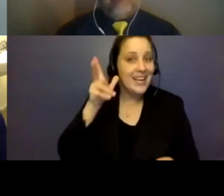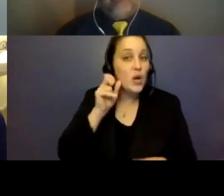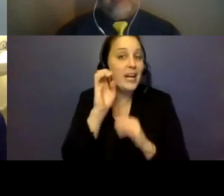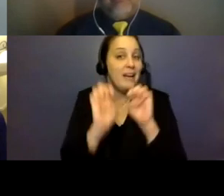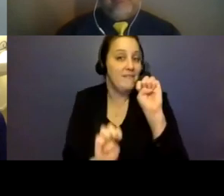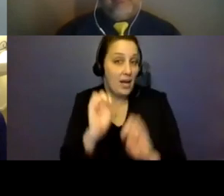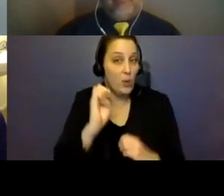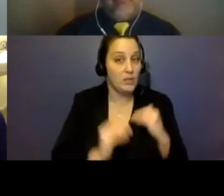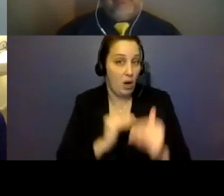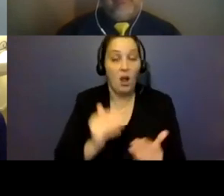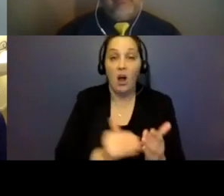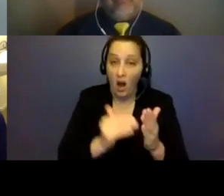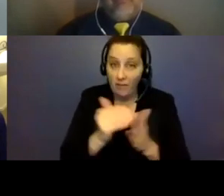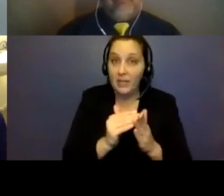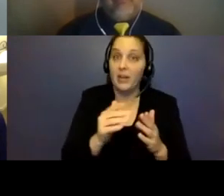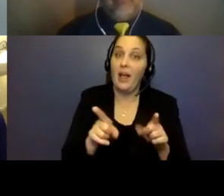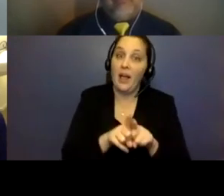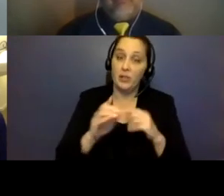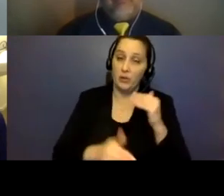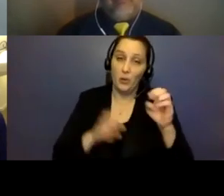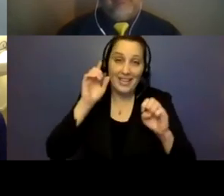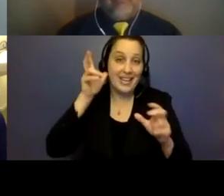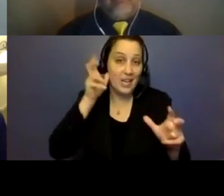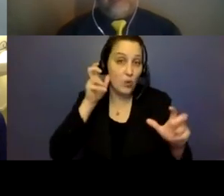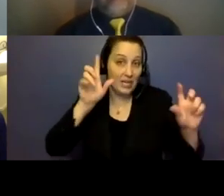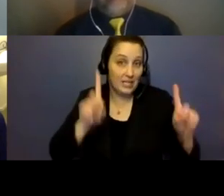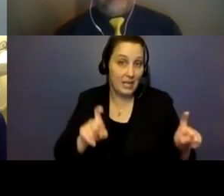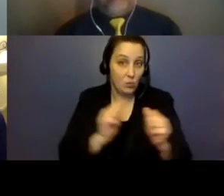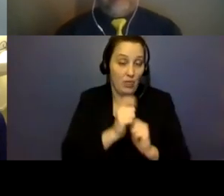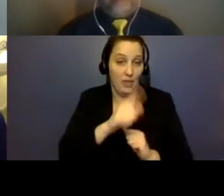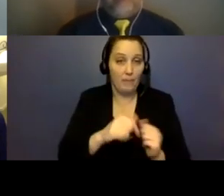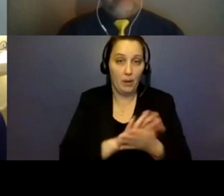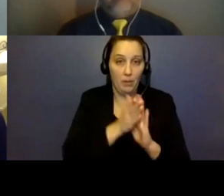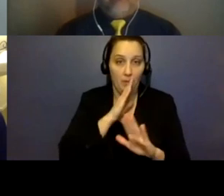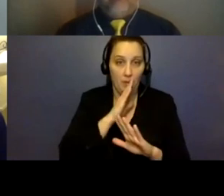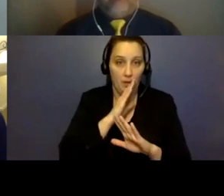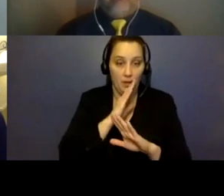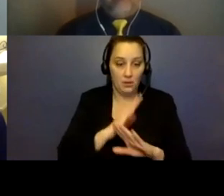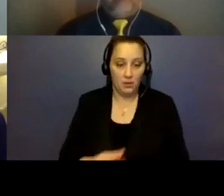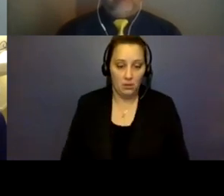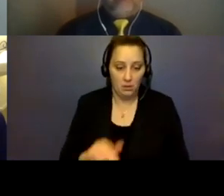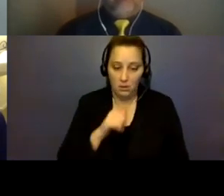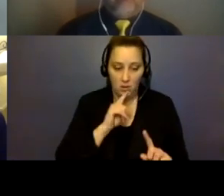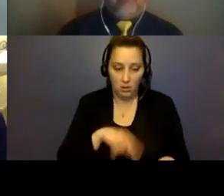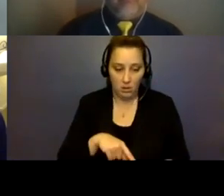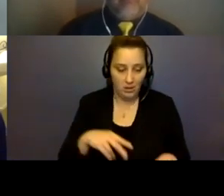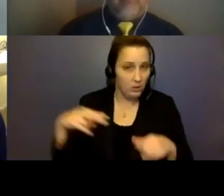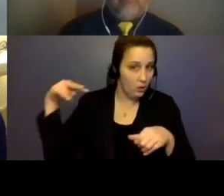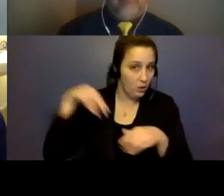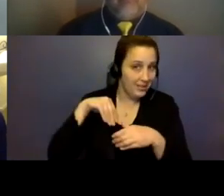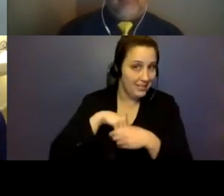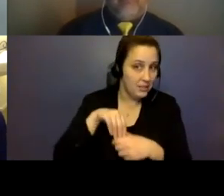And many times as she would do the hearing test with them, they would become silent, non-responsive. She'd look inside of the hearing